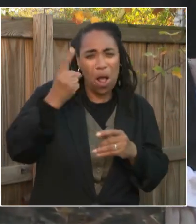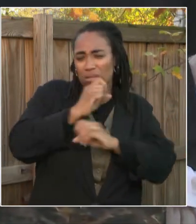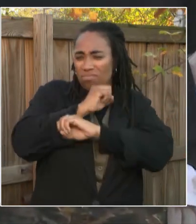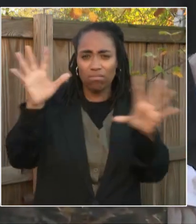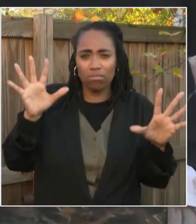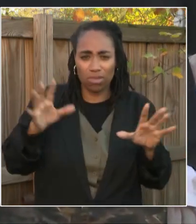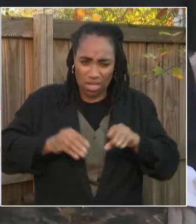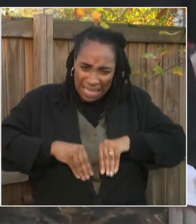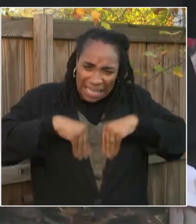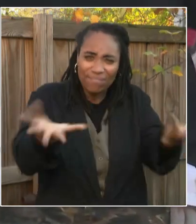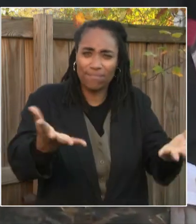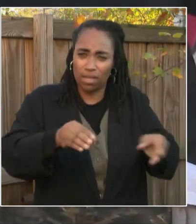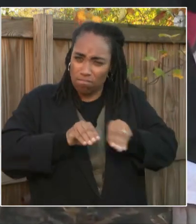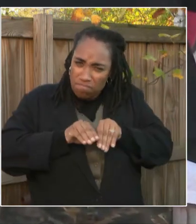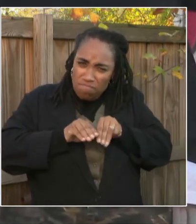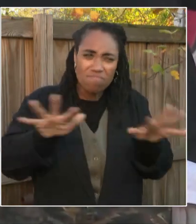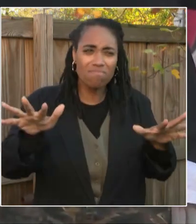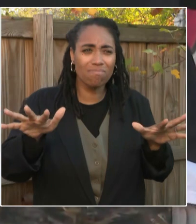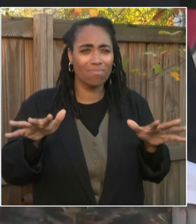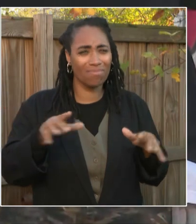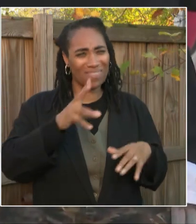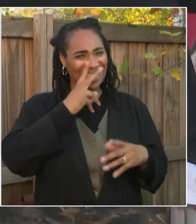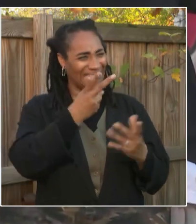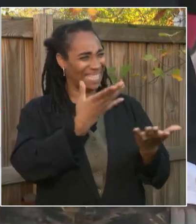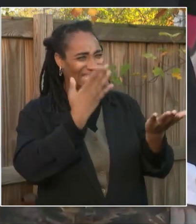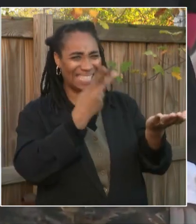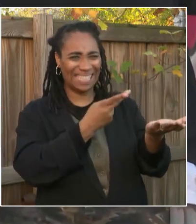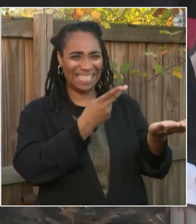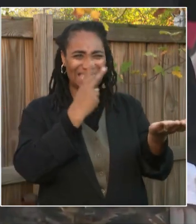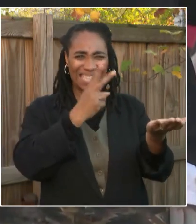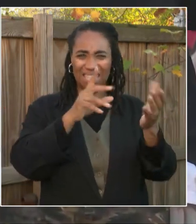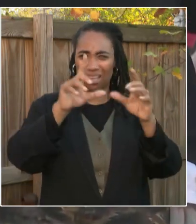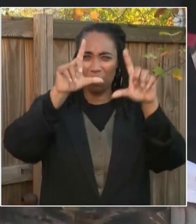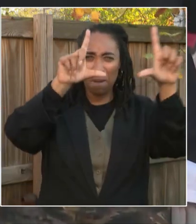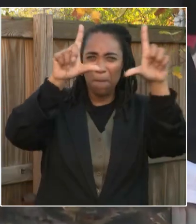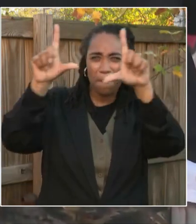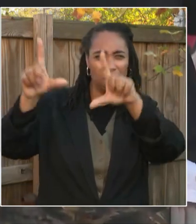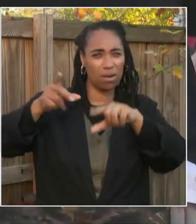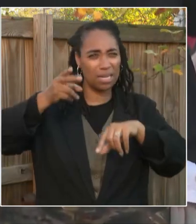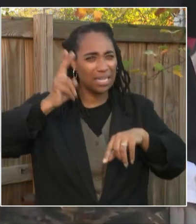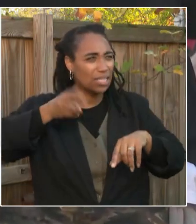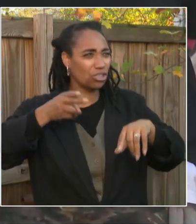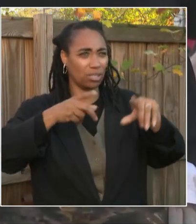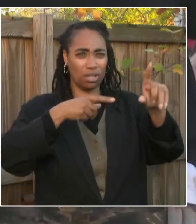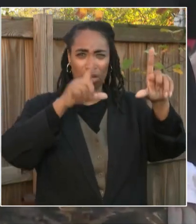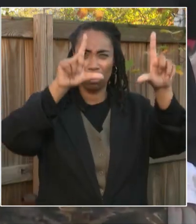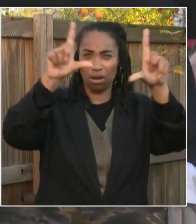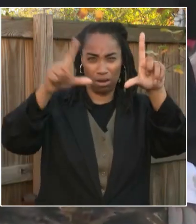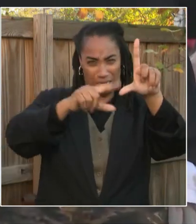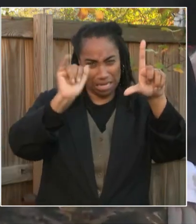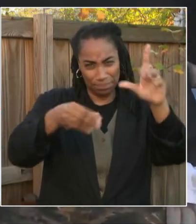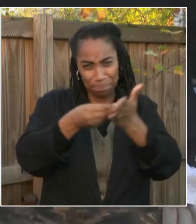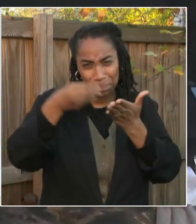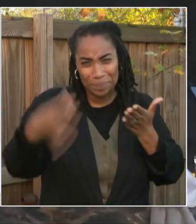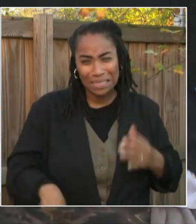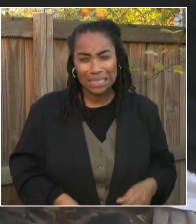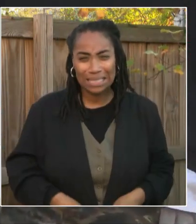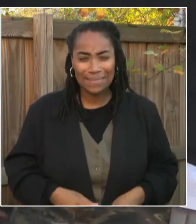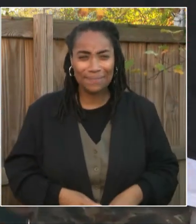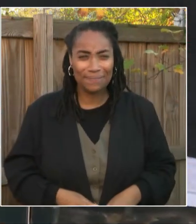see in there cost hundreds of thousands of dollars. So when you got to make a decision whether the $50,000 in the budget go to